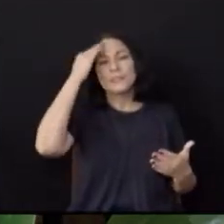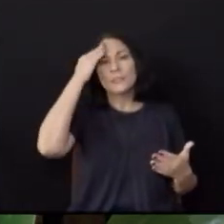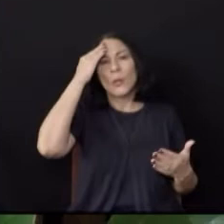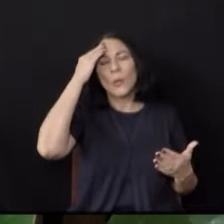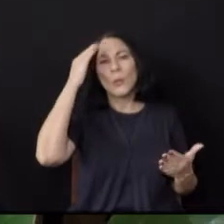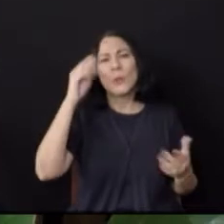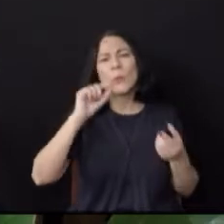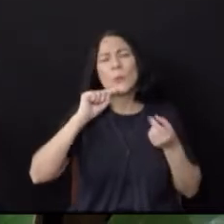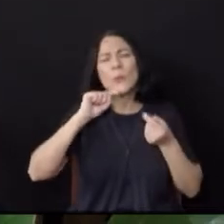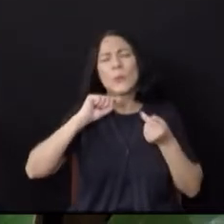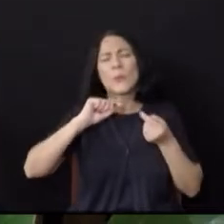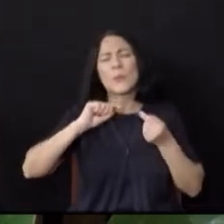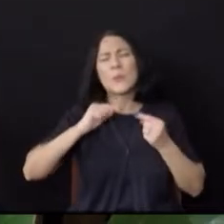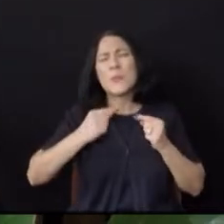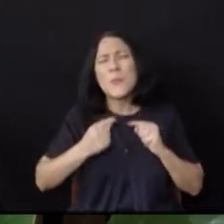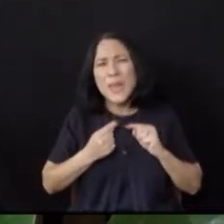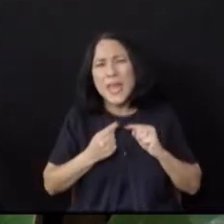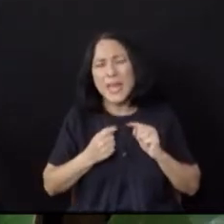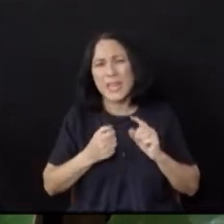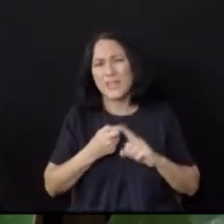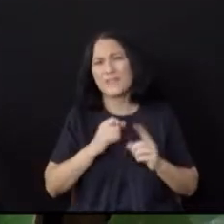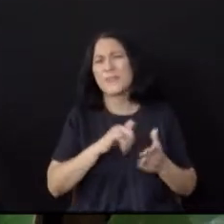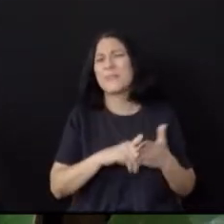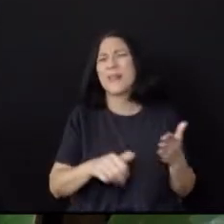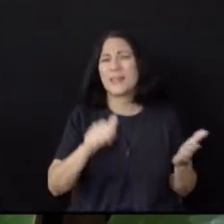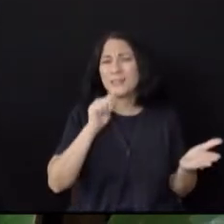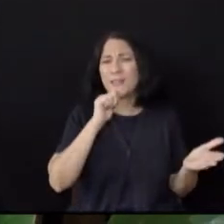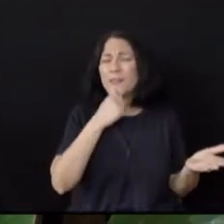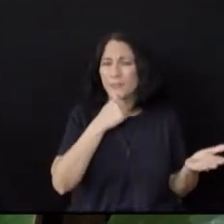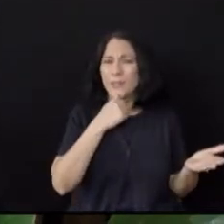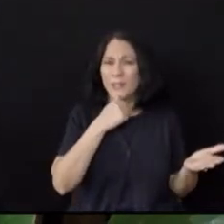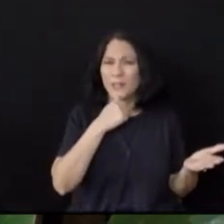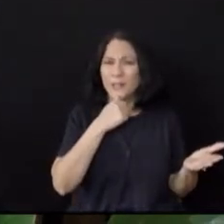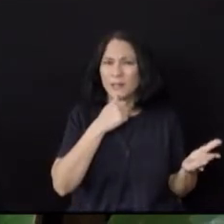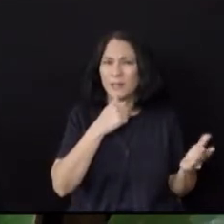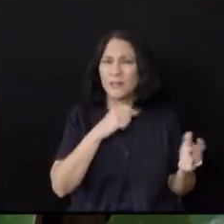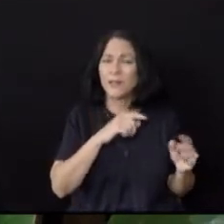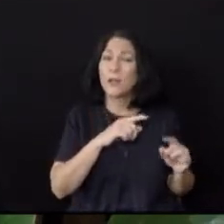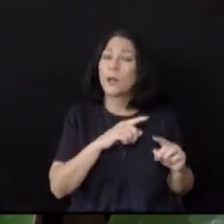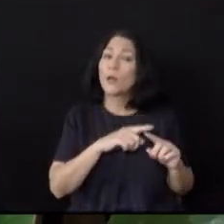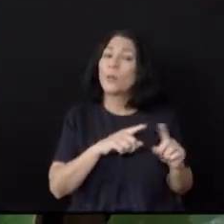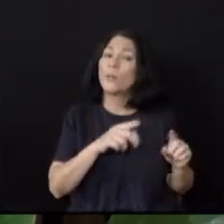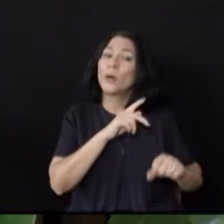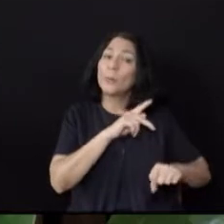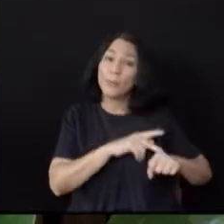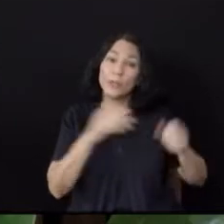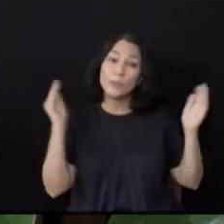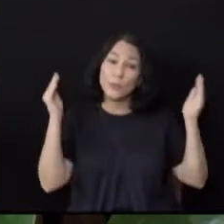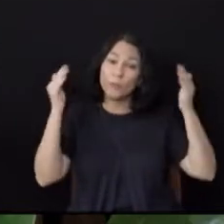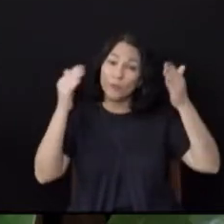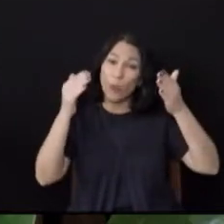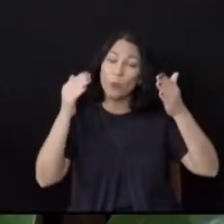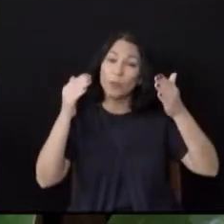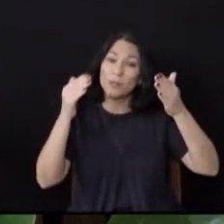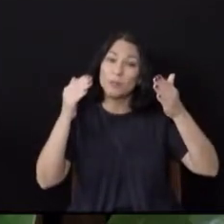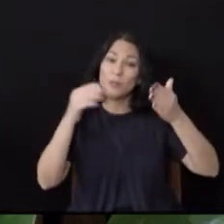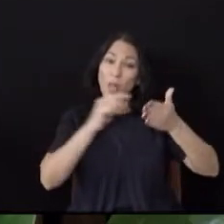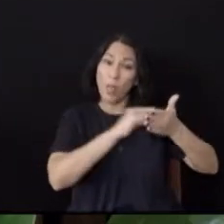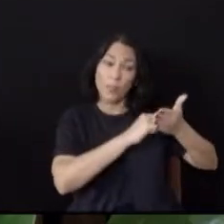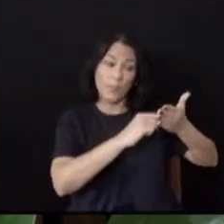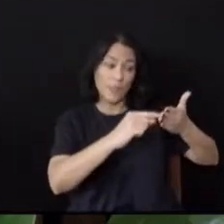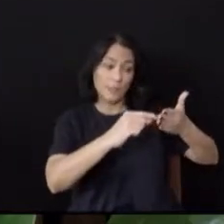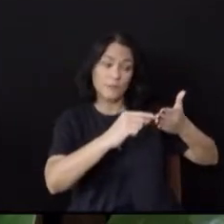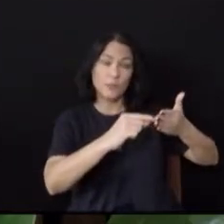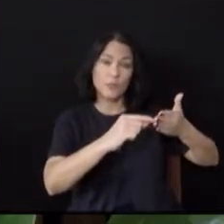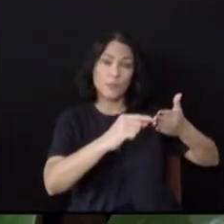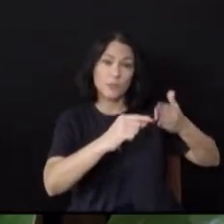pain that kind of suffering brings. But that is not what Peter's focus is right here in this verse. He wants his hearers to be